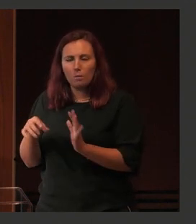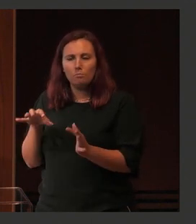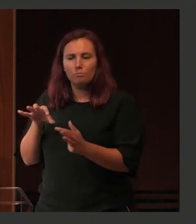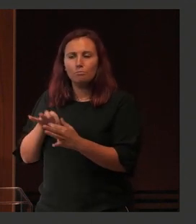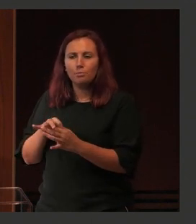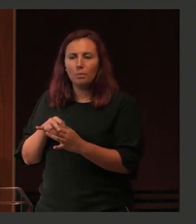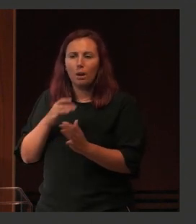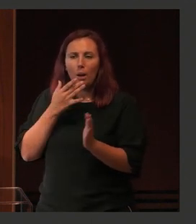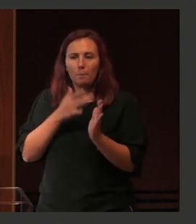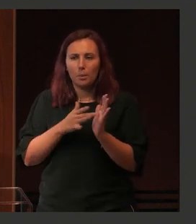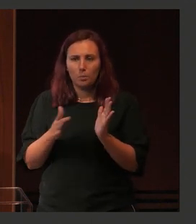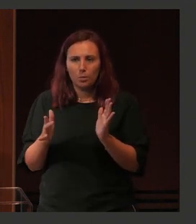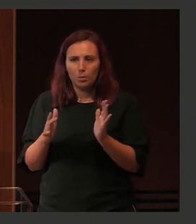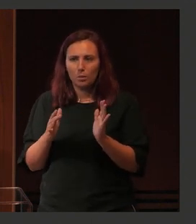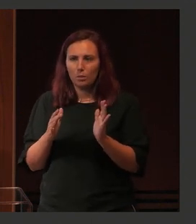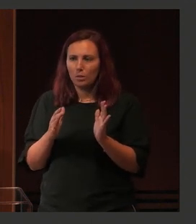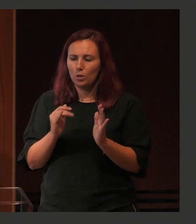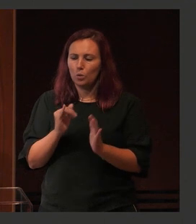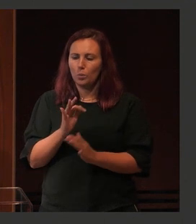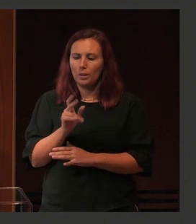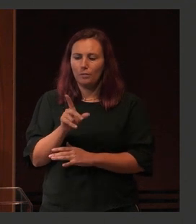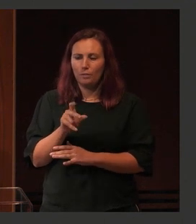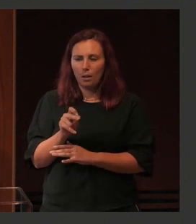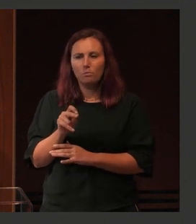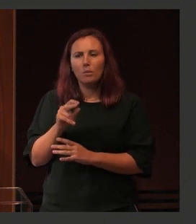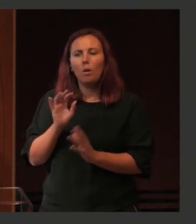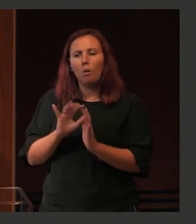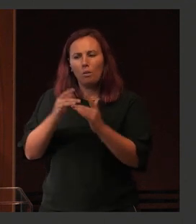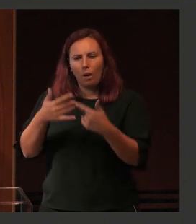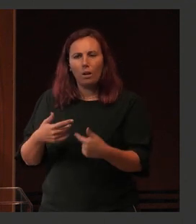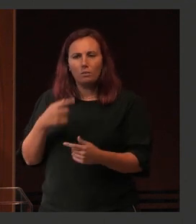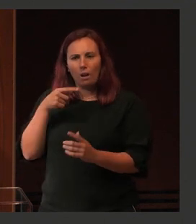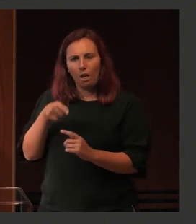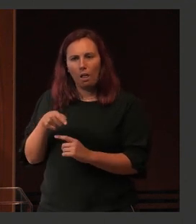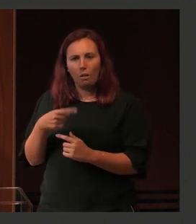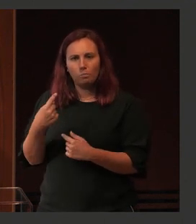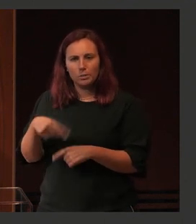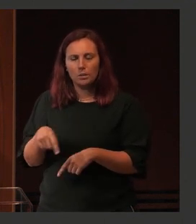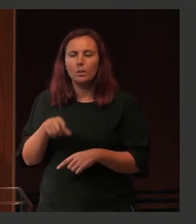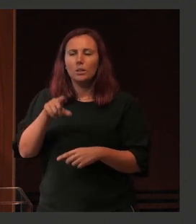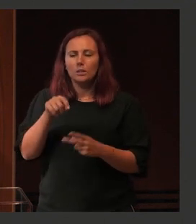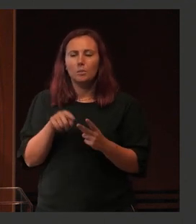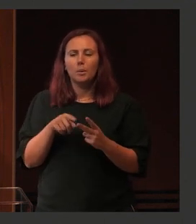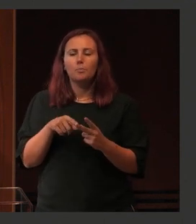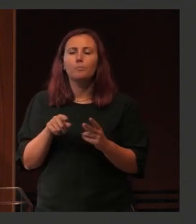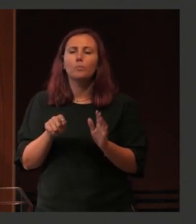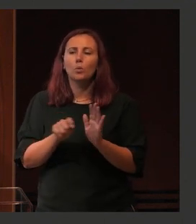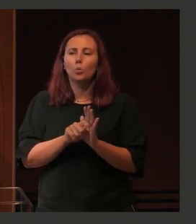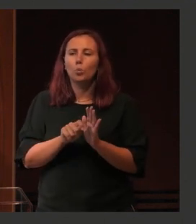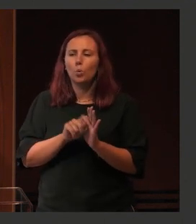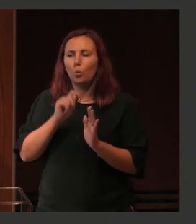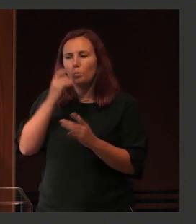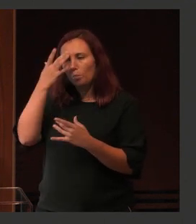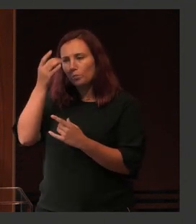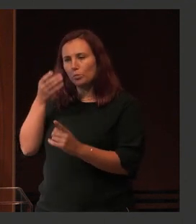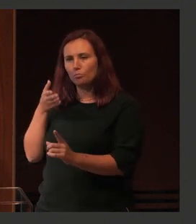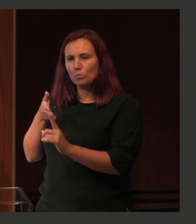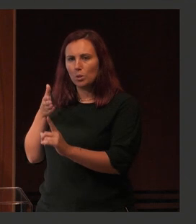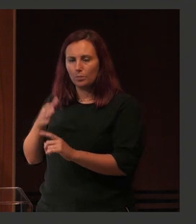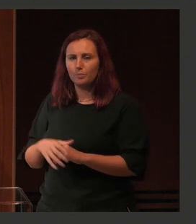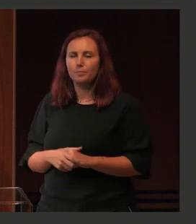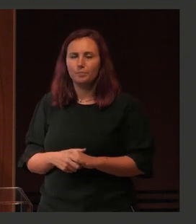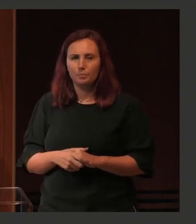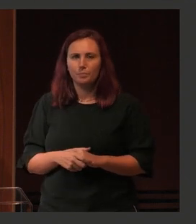internet, you will find it. And also the code of ethics for the teaching profession, whereas the